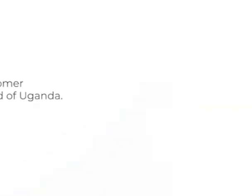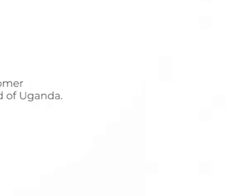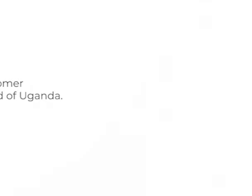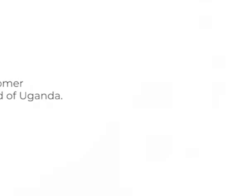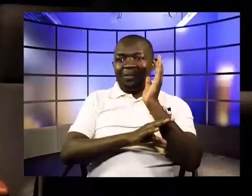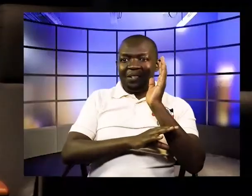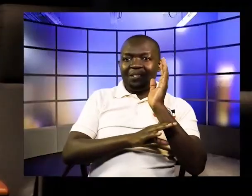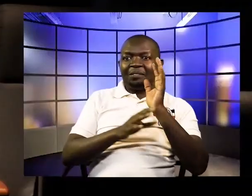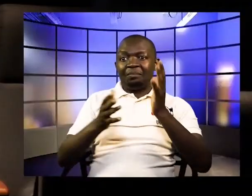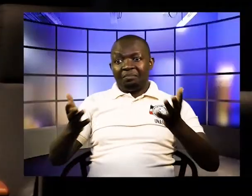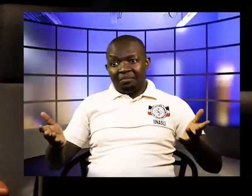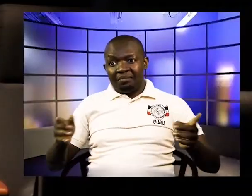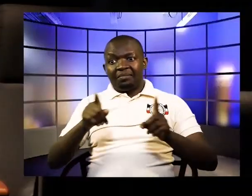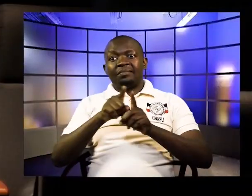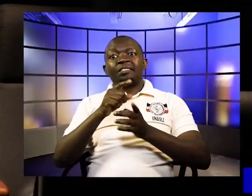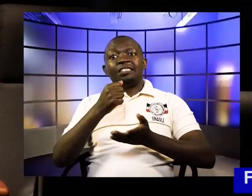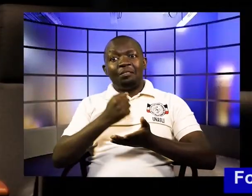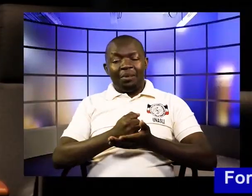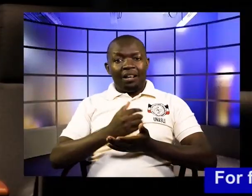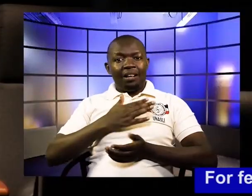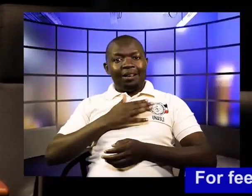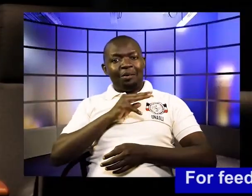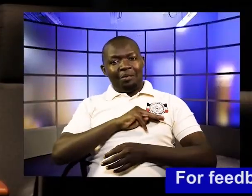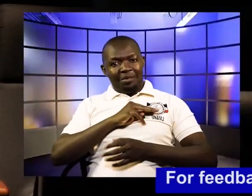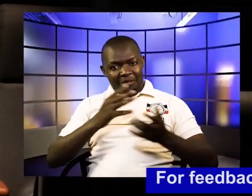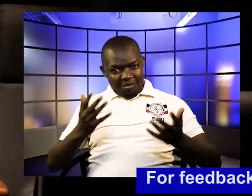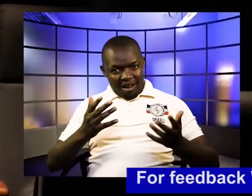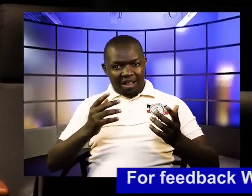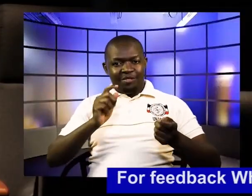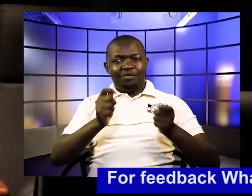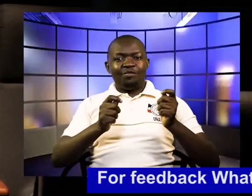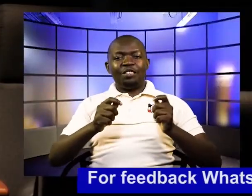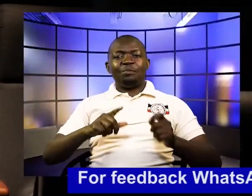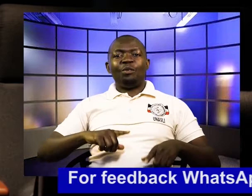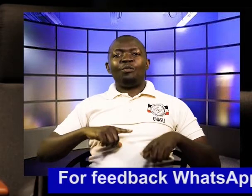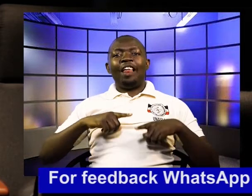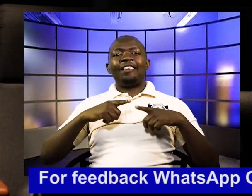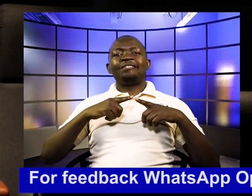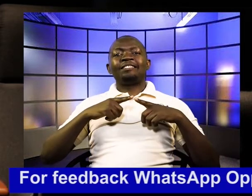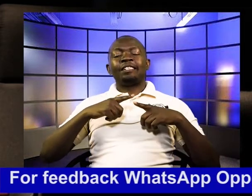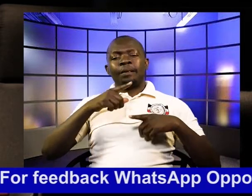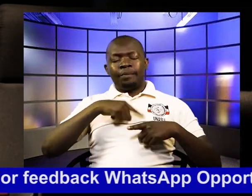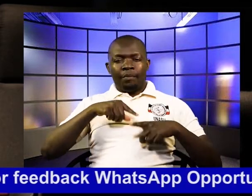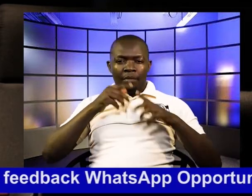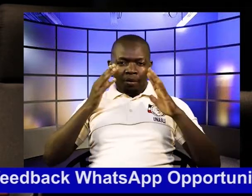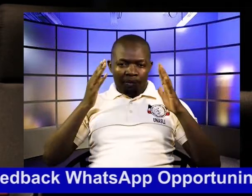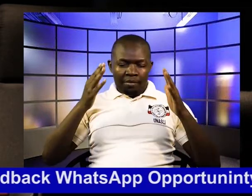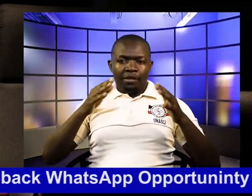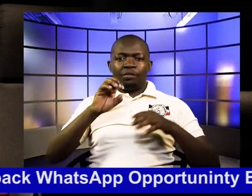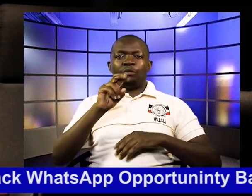Protection Fund. As the bank, our mission is transform lives, and we are committed to ensure